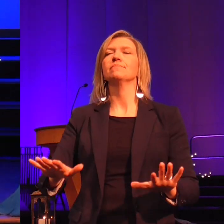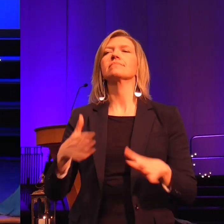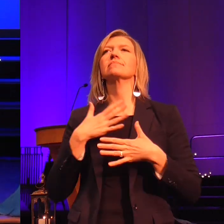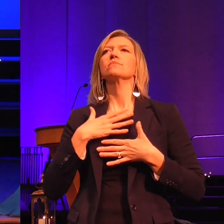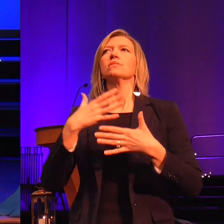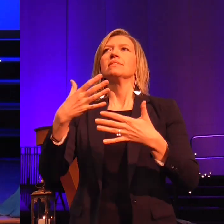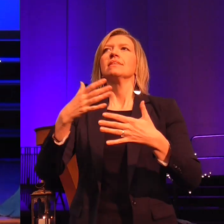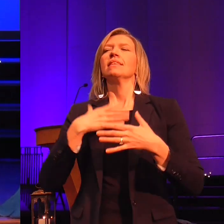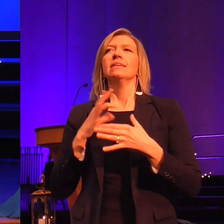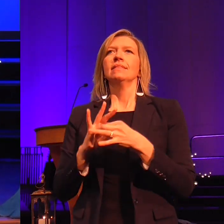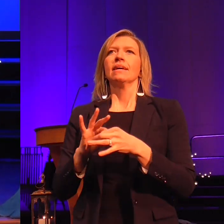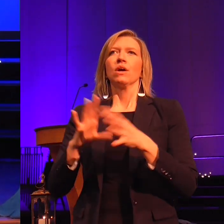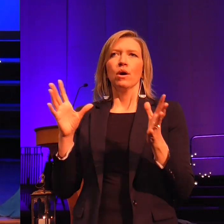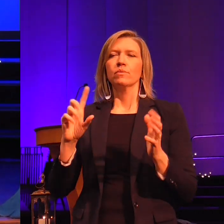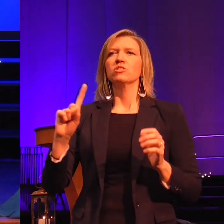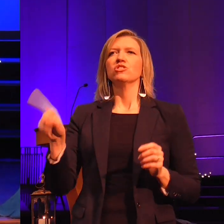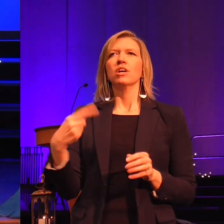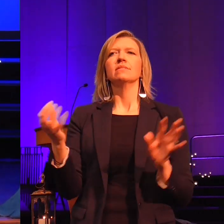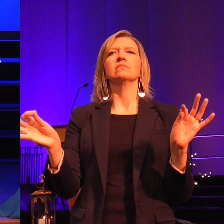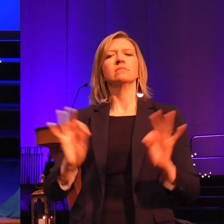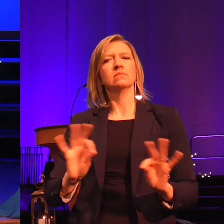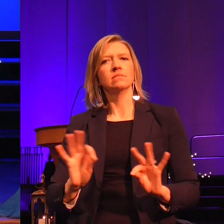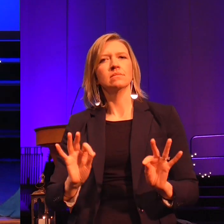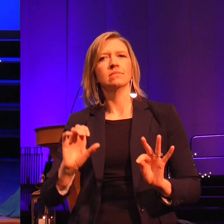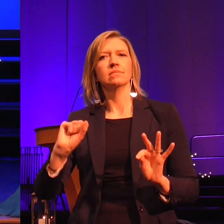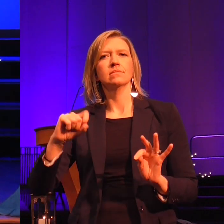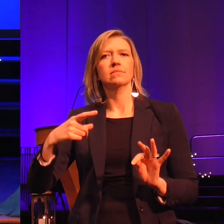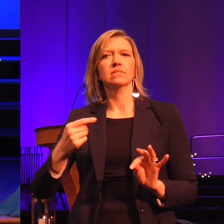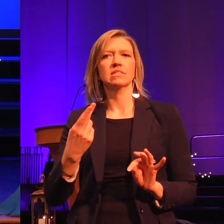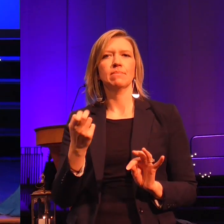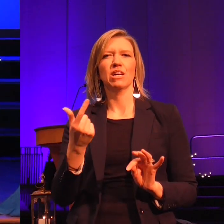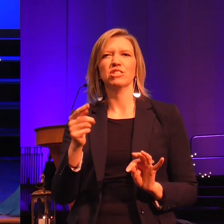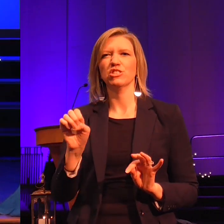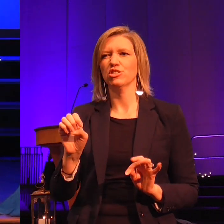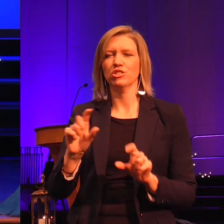let go. It's just a sponge, it's no big deal.